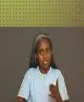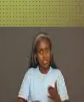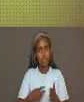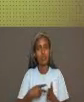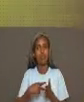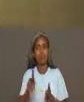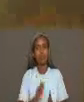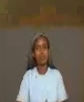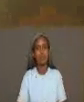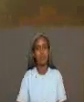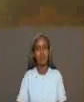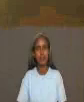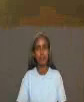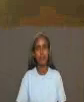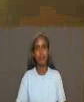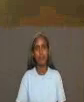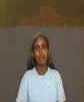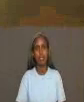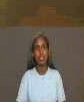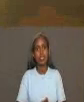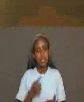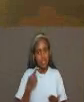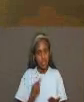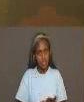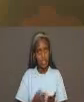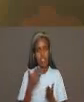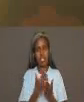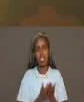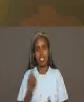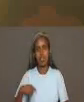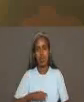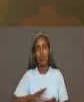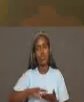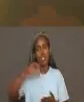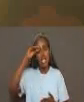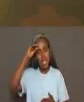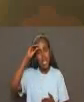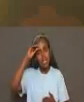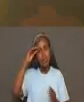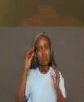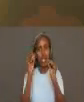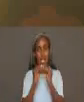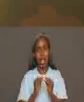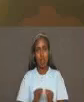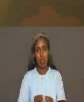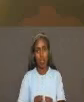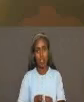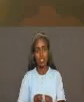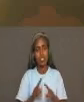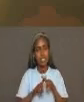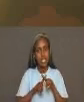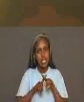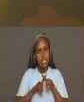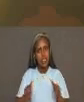pay. In this lesson, we will learn to calculate the